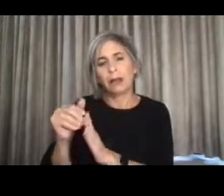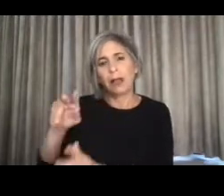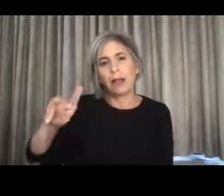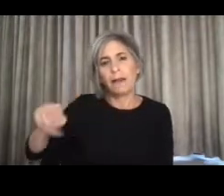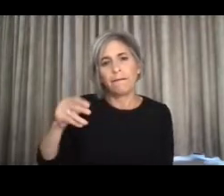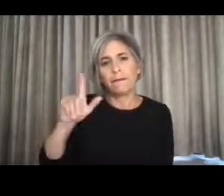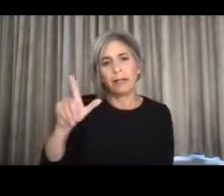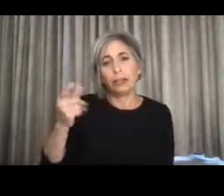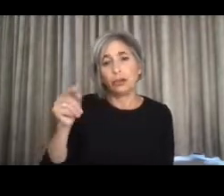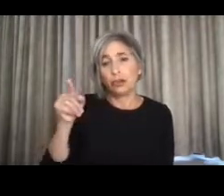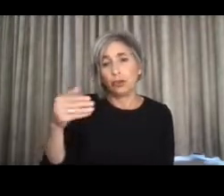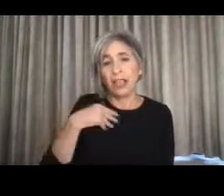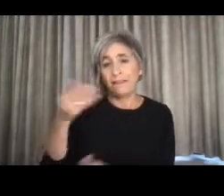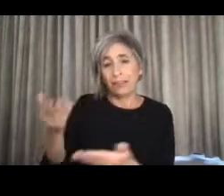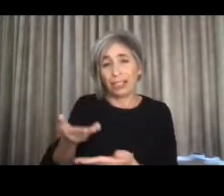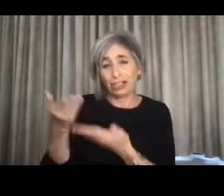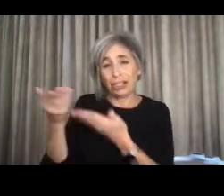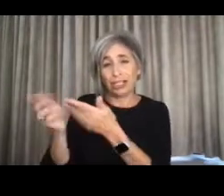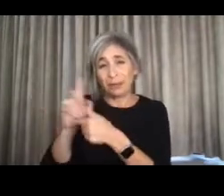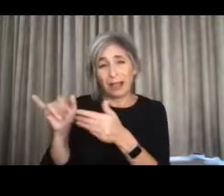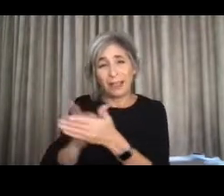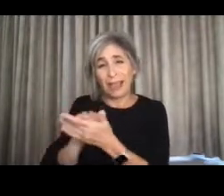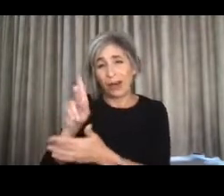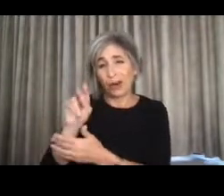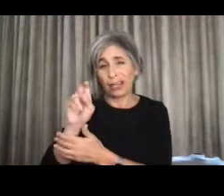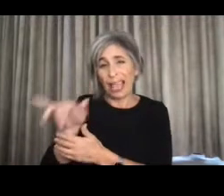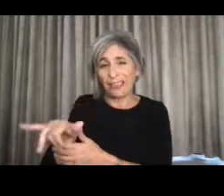any suggestions on that, or Kathy?